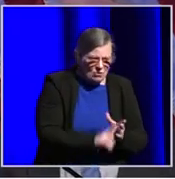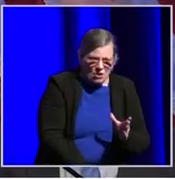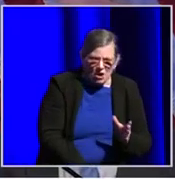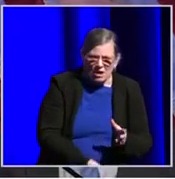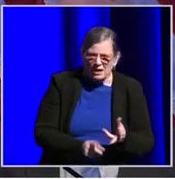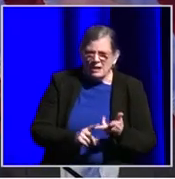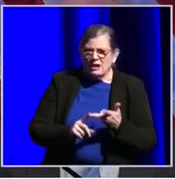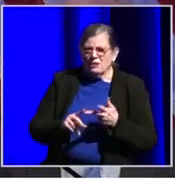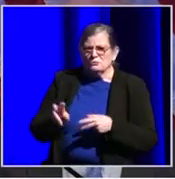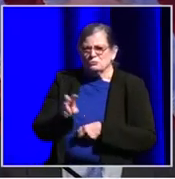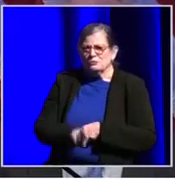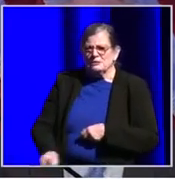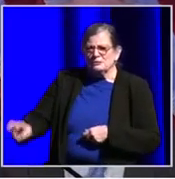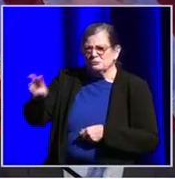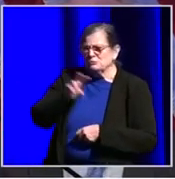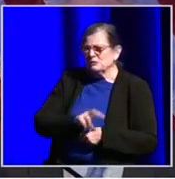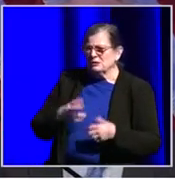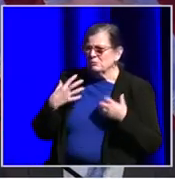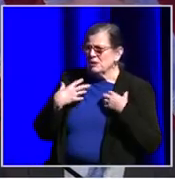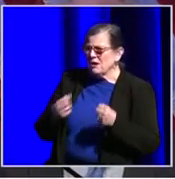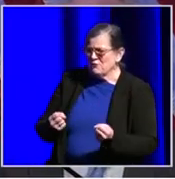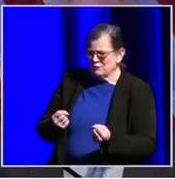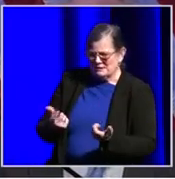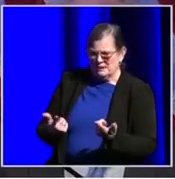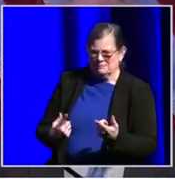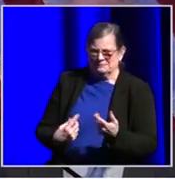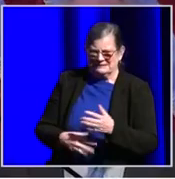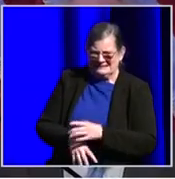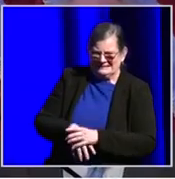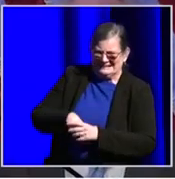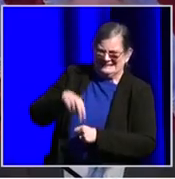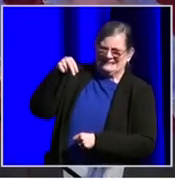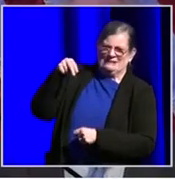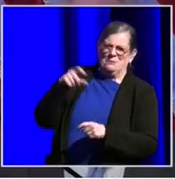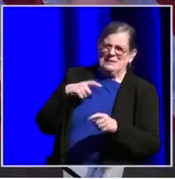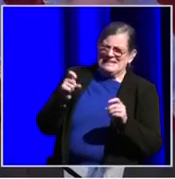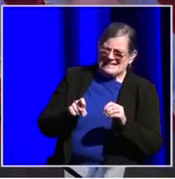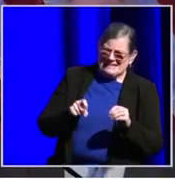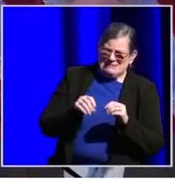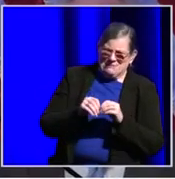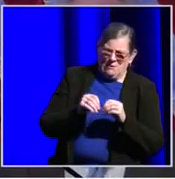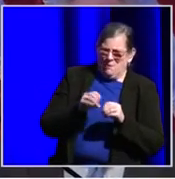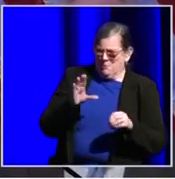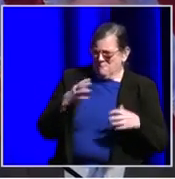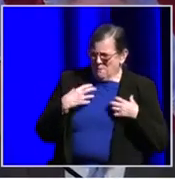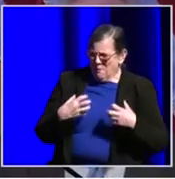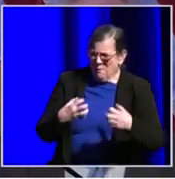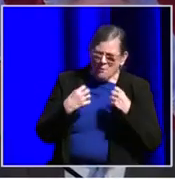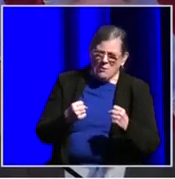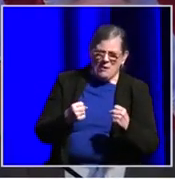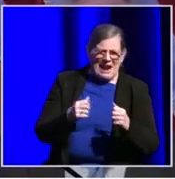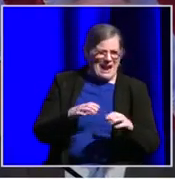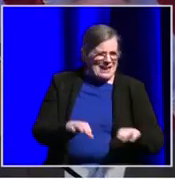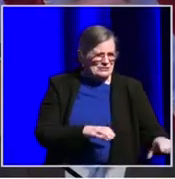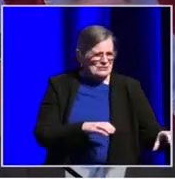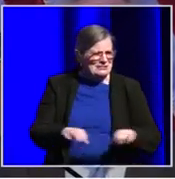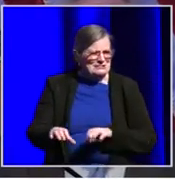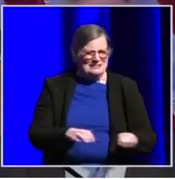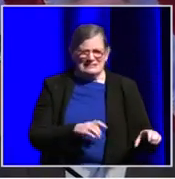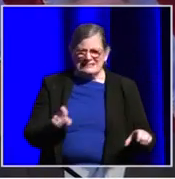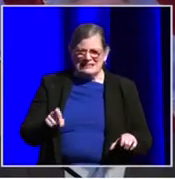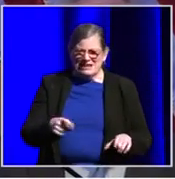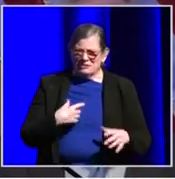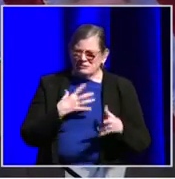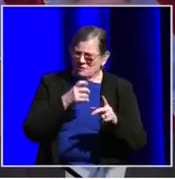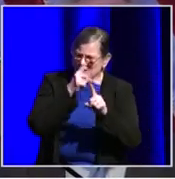recovery. But we know we need more and bolder action. We will reach for new heights, not just